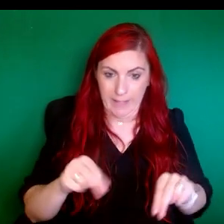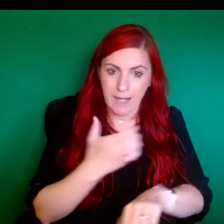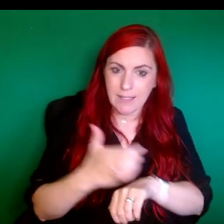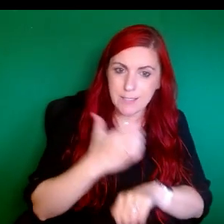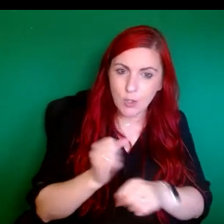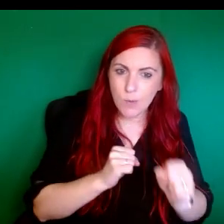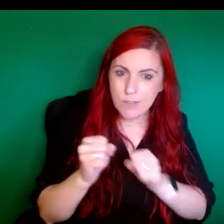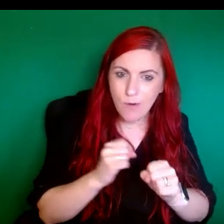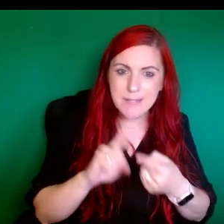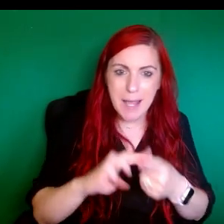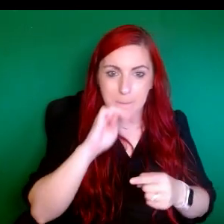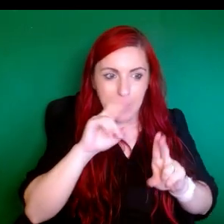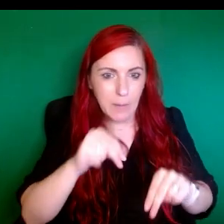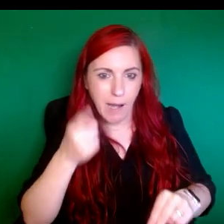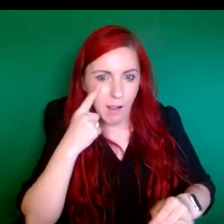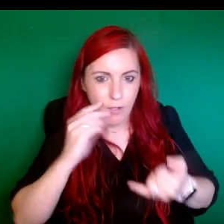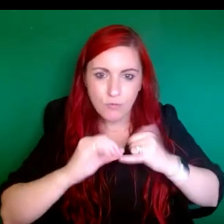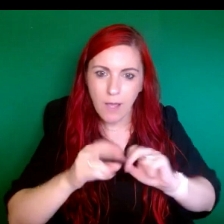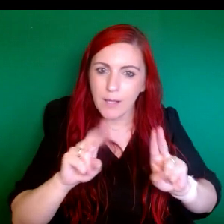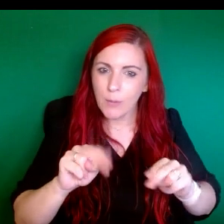directly benefit those we serve.